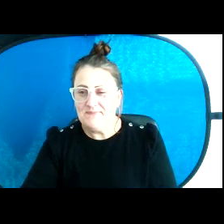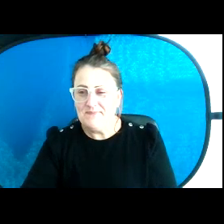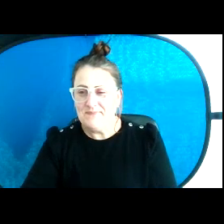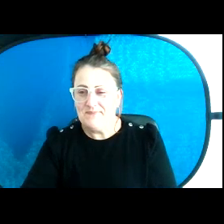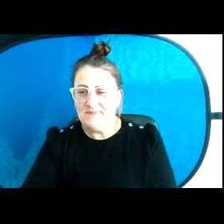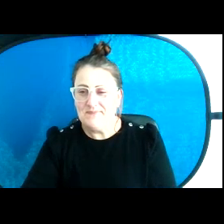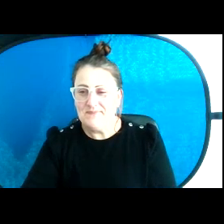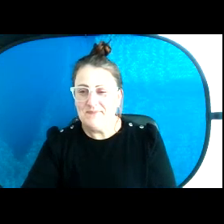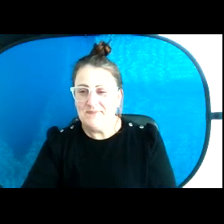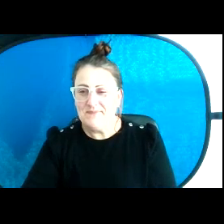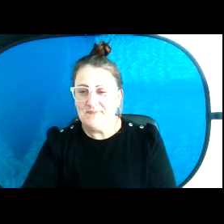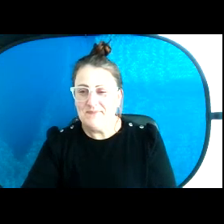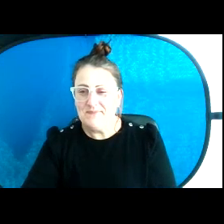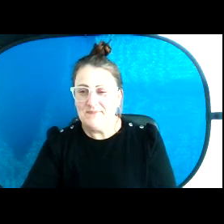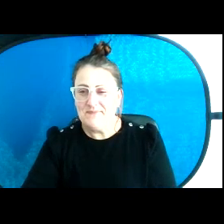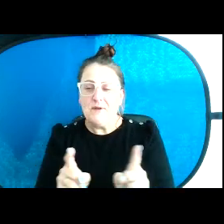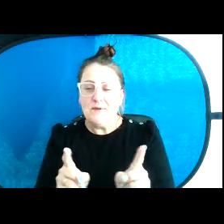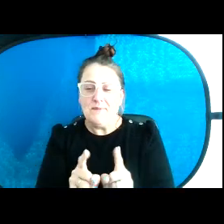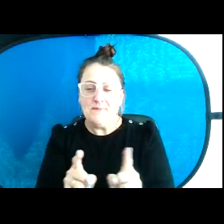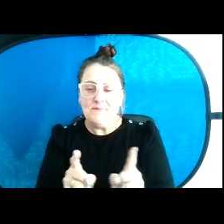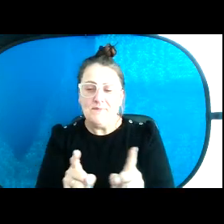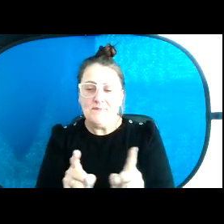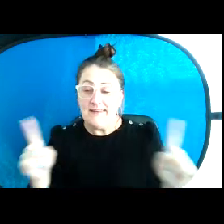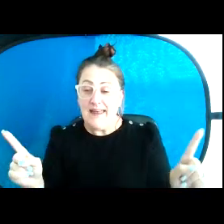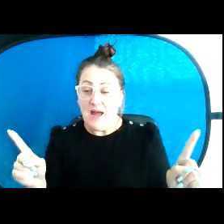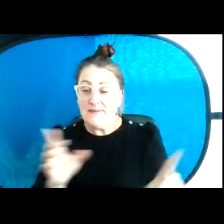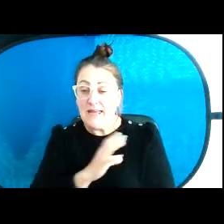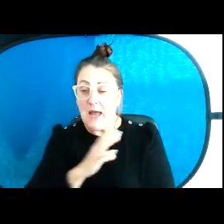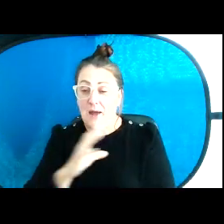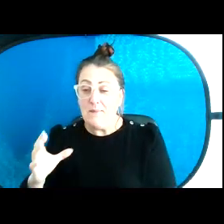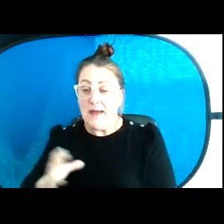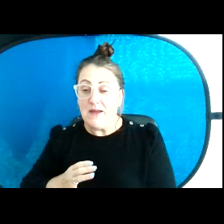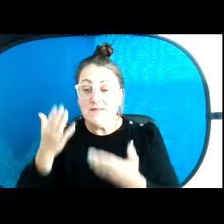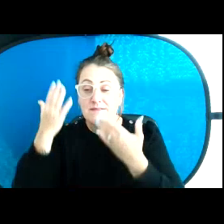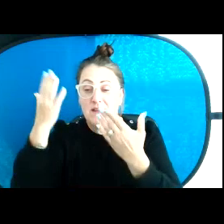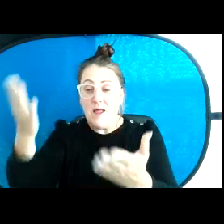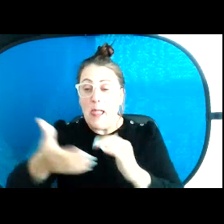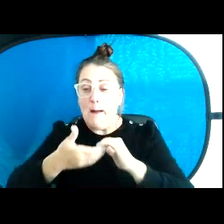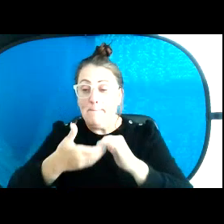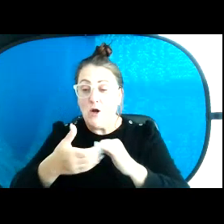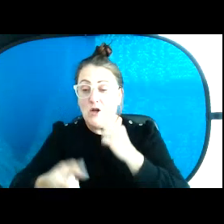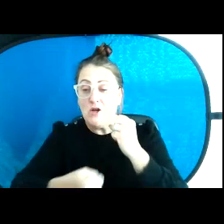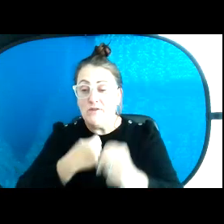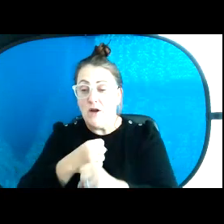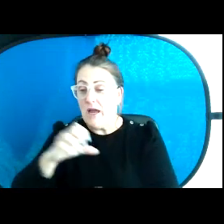I'd also like to announce that the Commission was nominated as Partner of the Year by the Solano Transportation Authority.